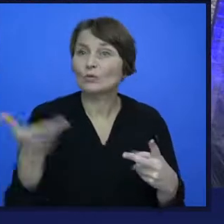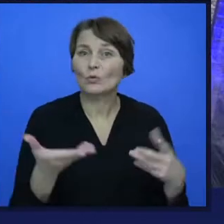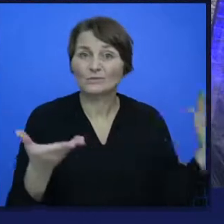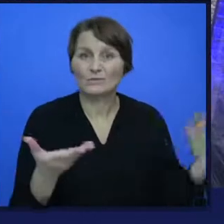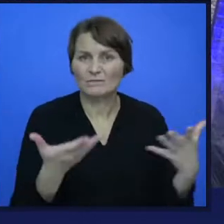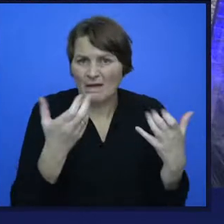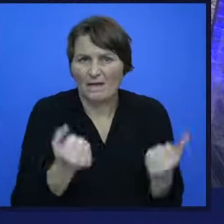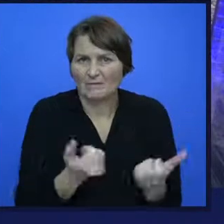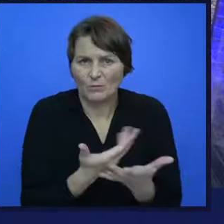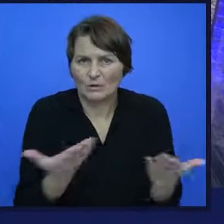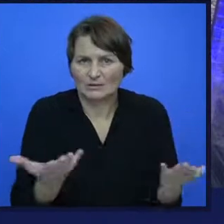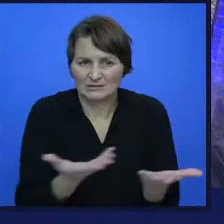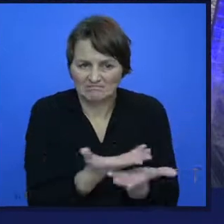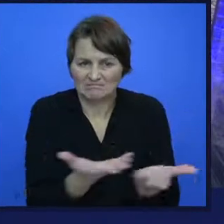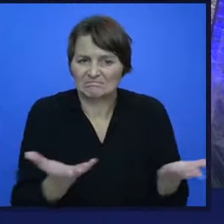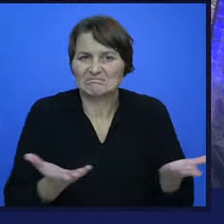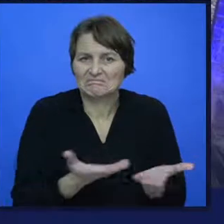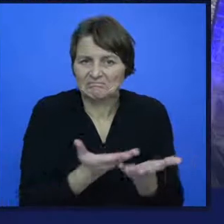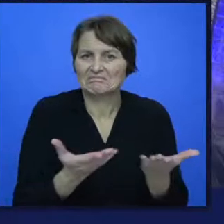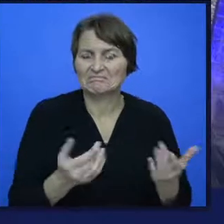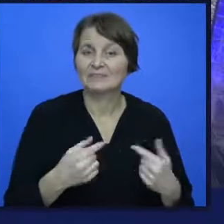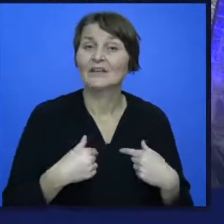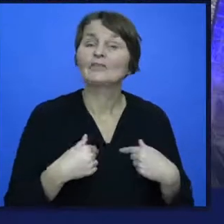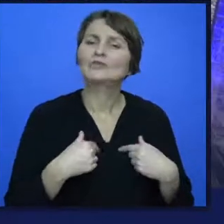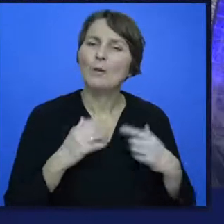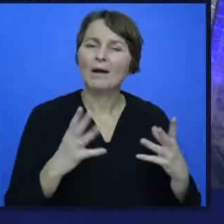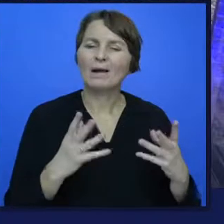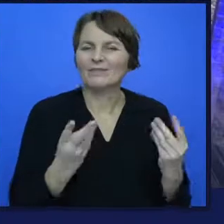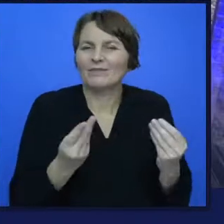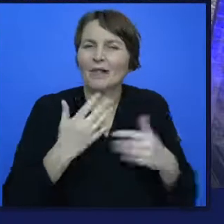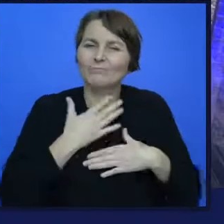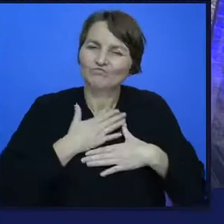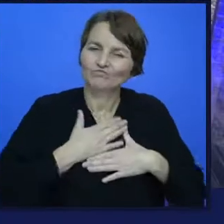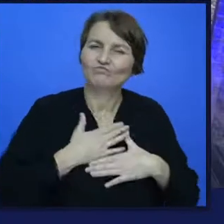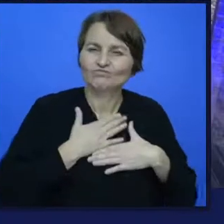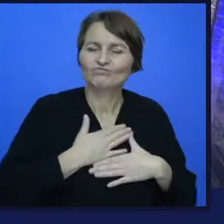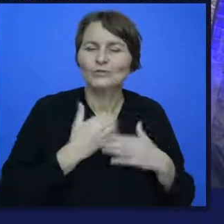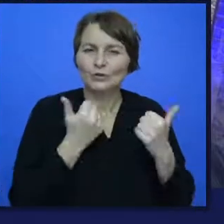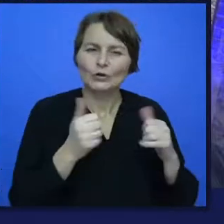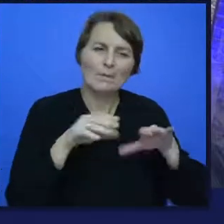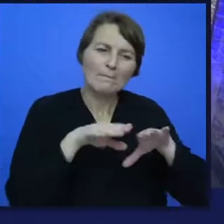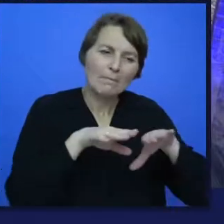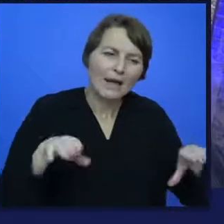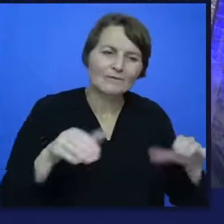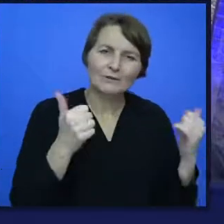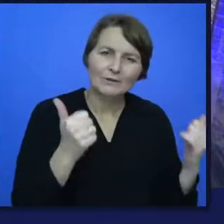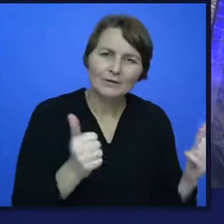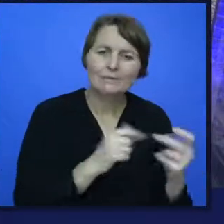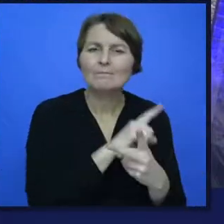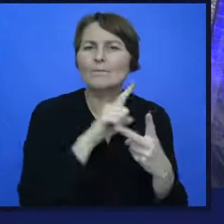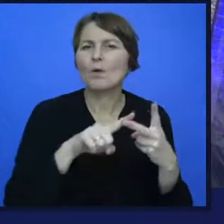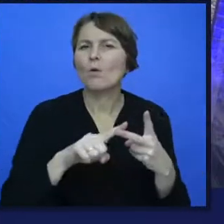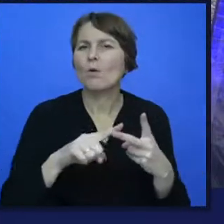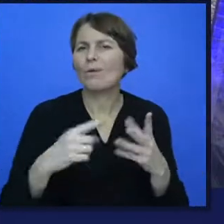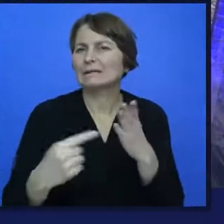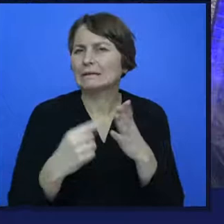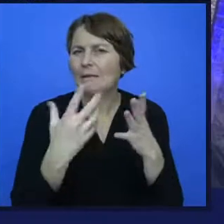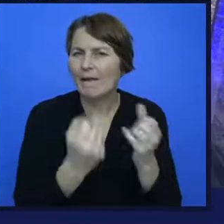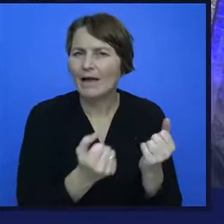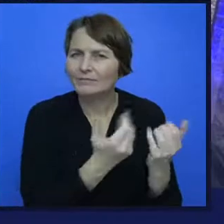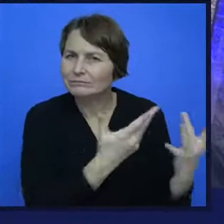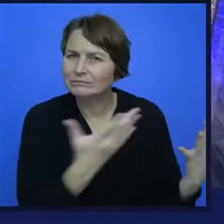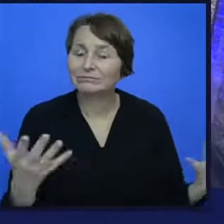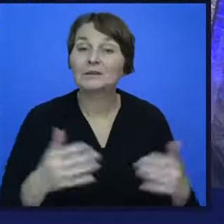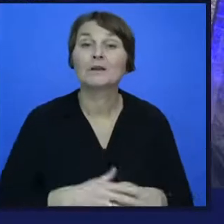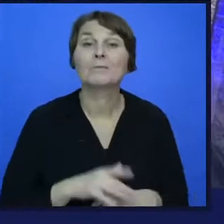that's what, you know, obviously being comfortable with a specific platform or technology is also going to be very important in terms of your adoption. But starting in terms of